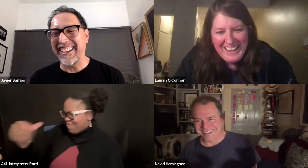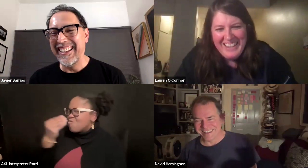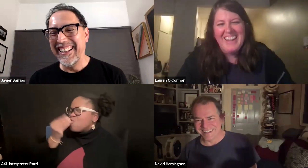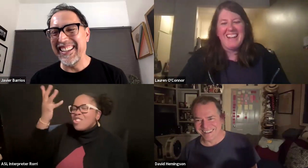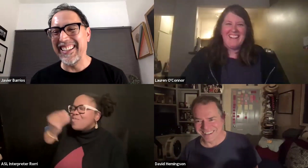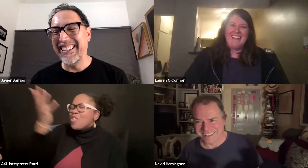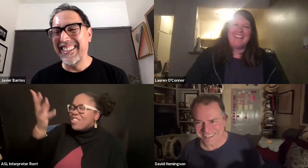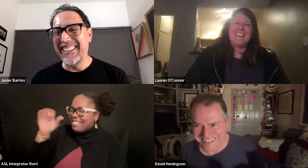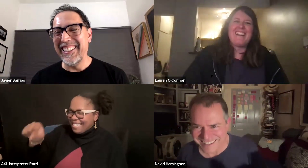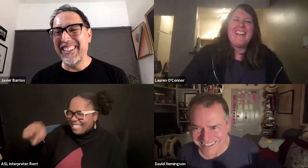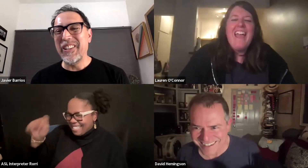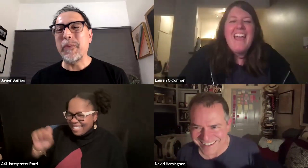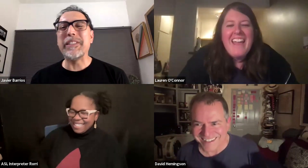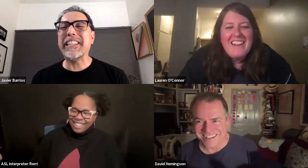And